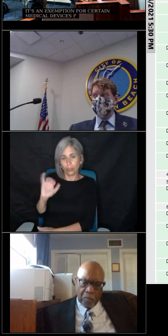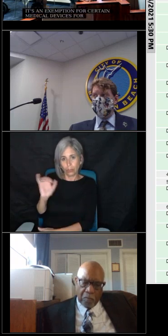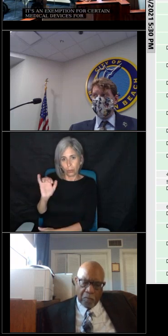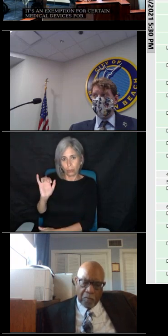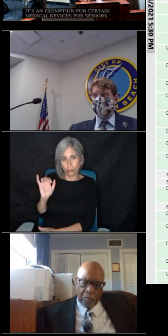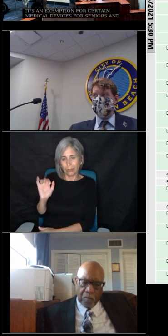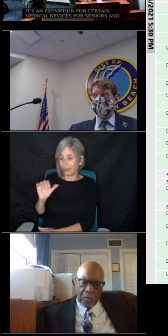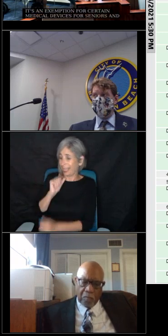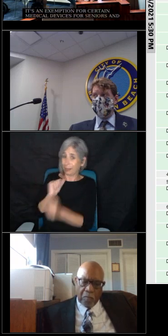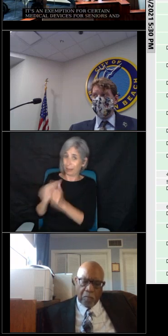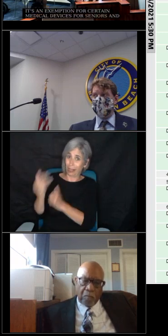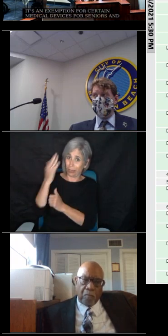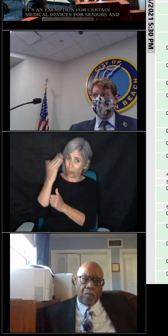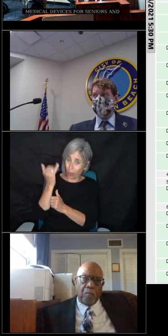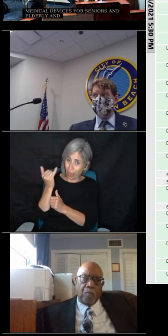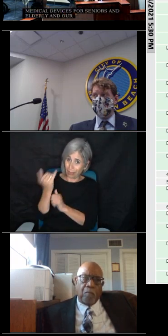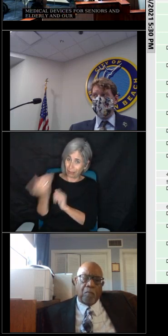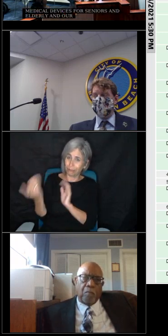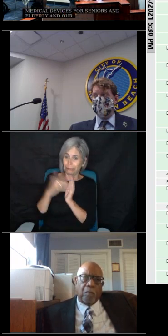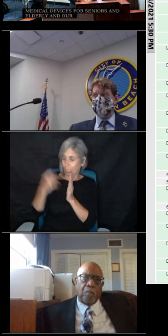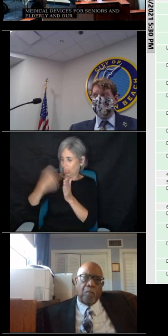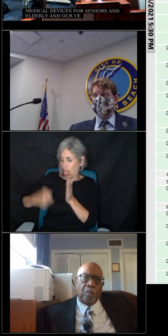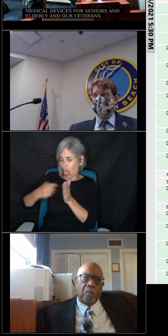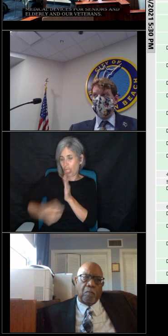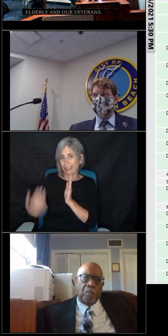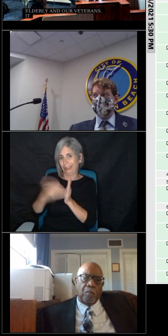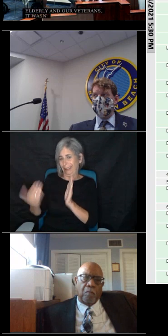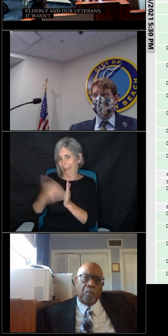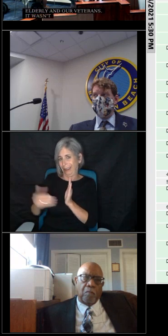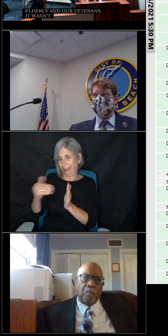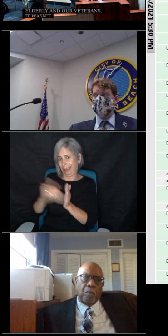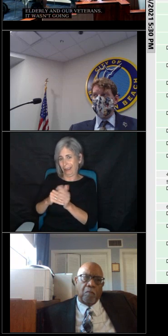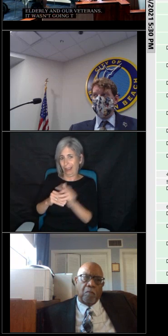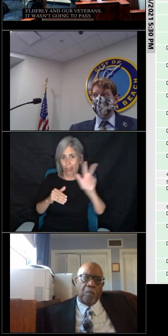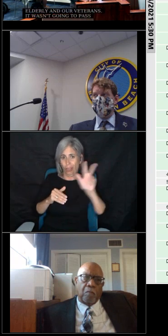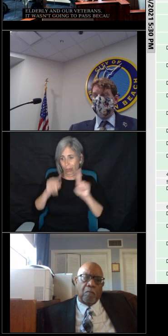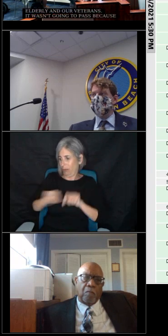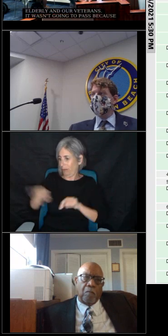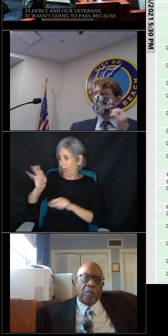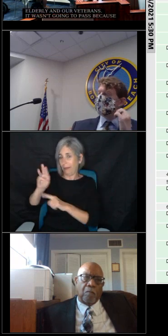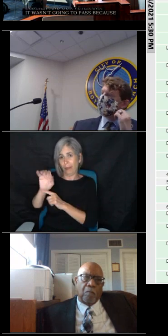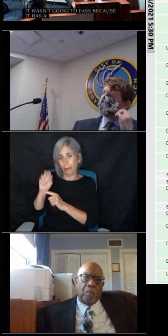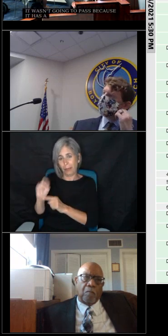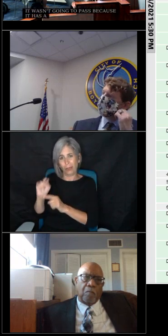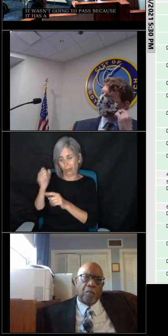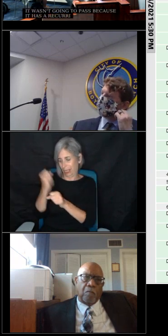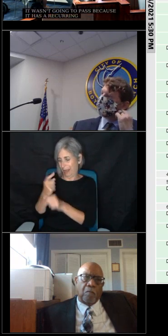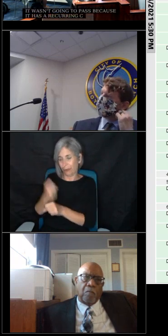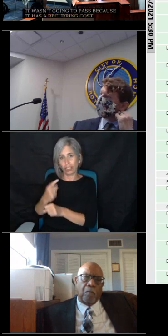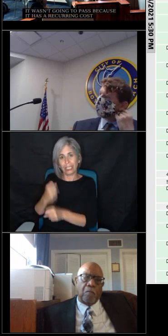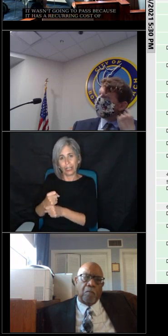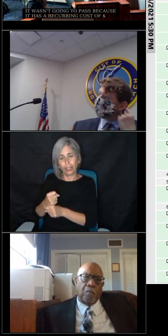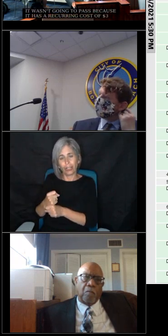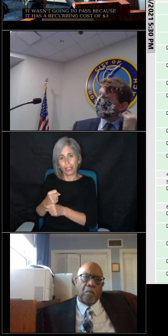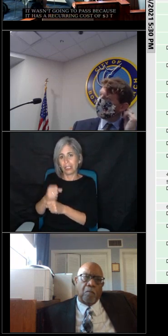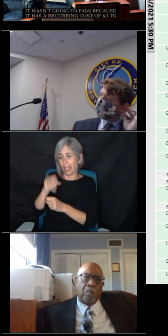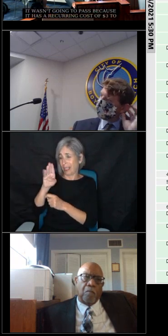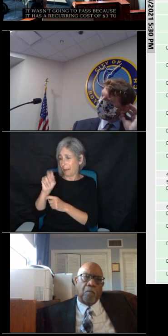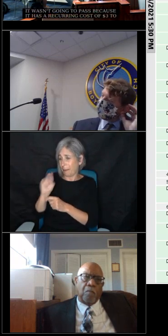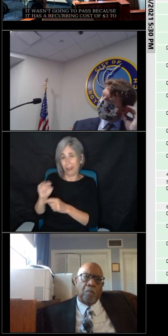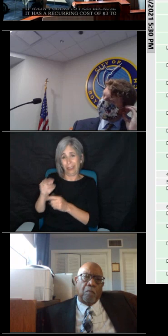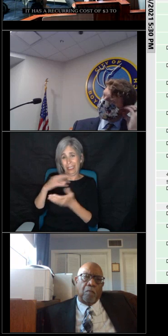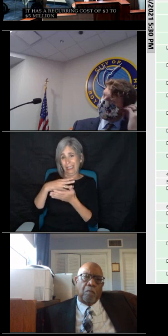going to pass because it has a reoccurring cost of, I think, $3 to $5 million every year. With a $101 billion budget, I didn't think that was